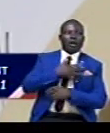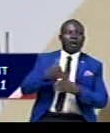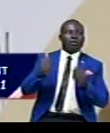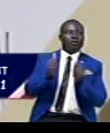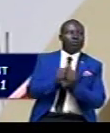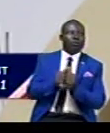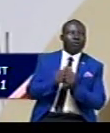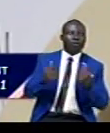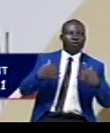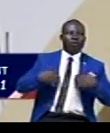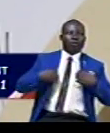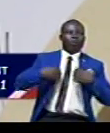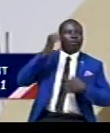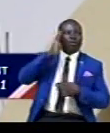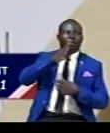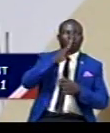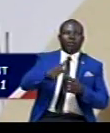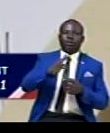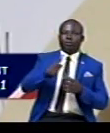shall he be attired.